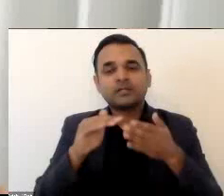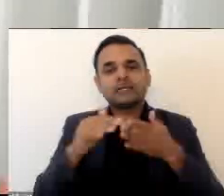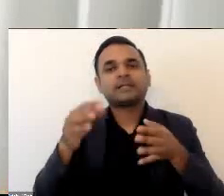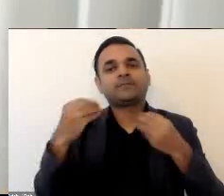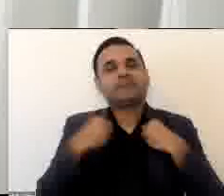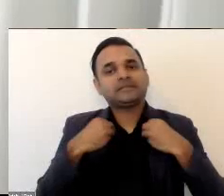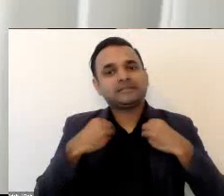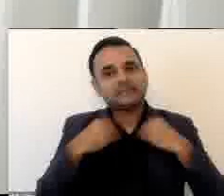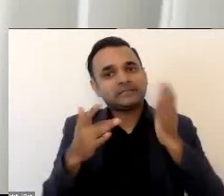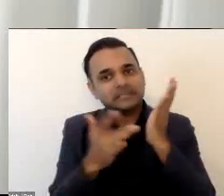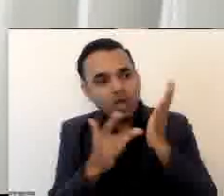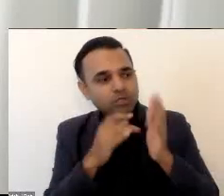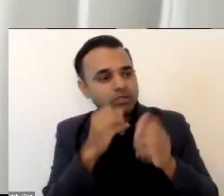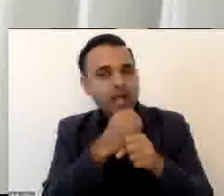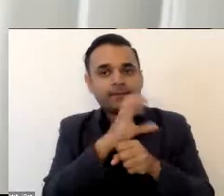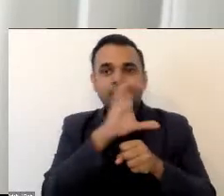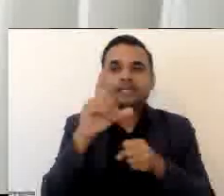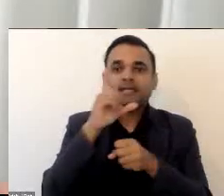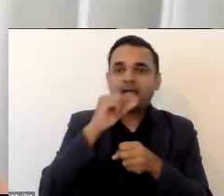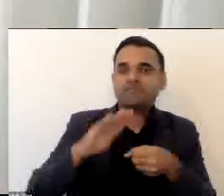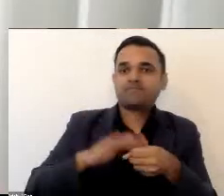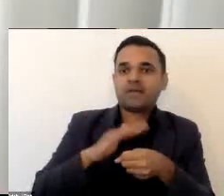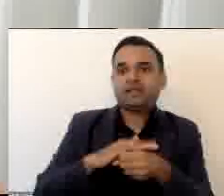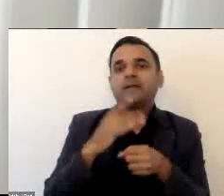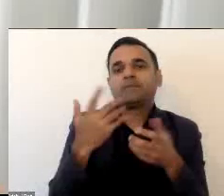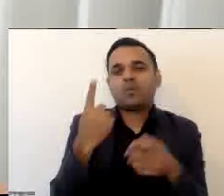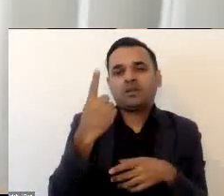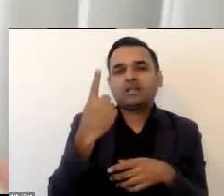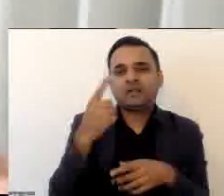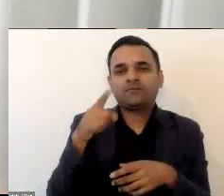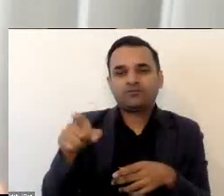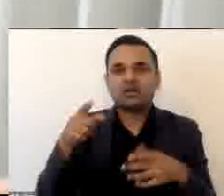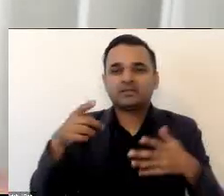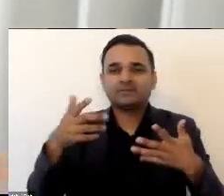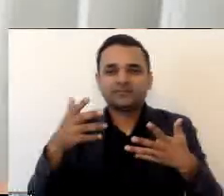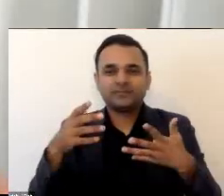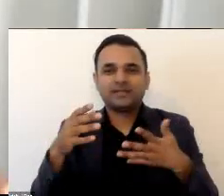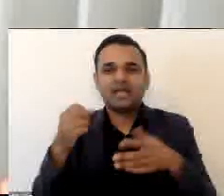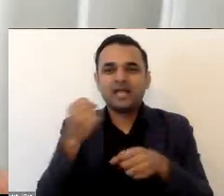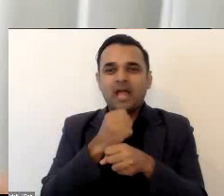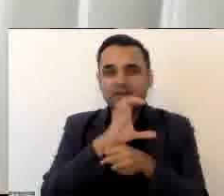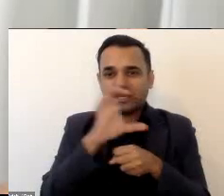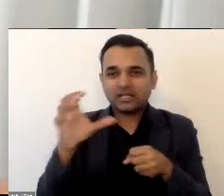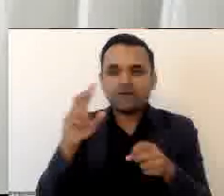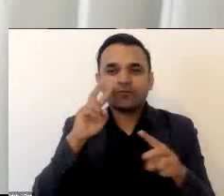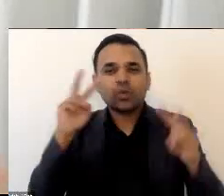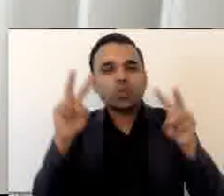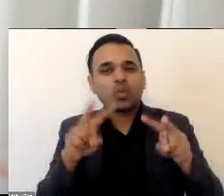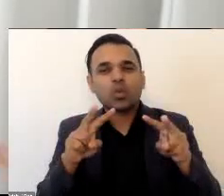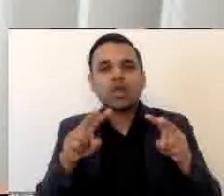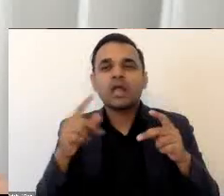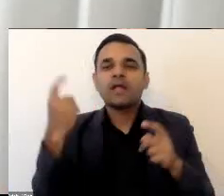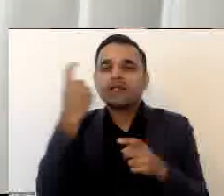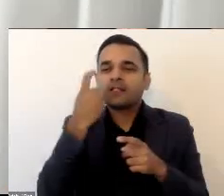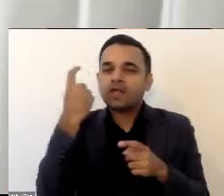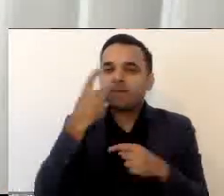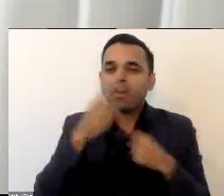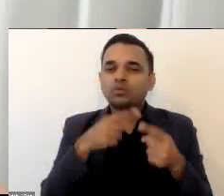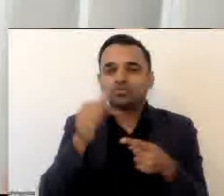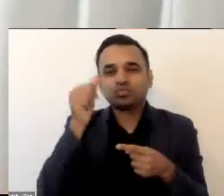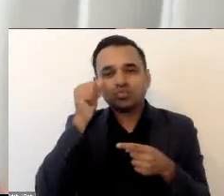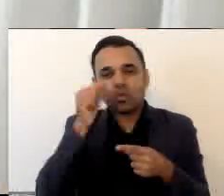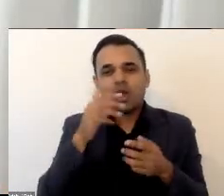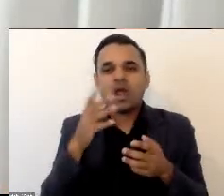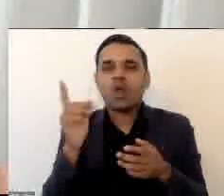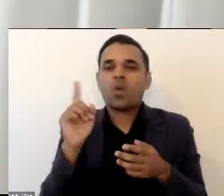consumers, you know, understand that, you know, women would be disproportionately impacted by the work that these companies do,